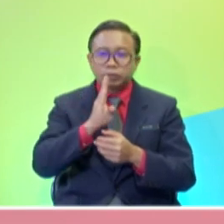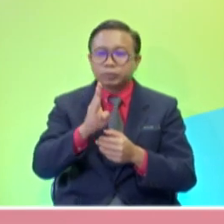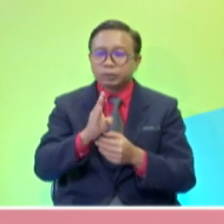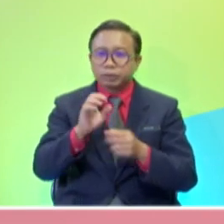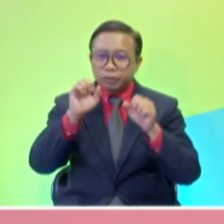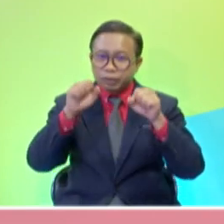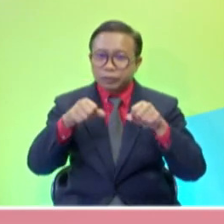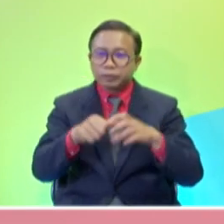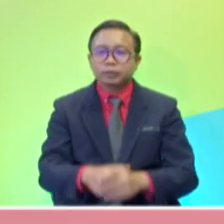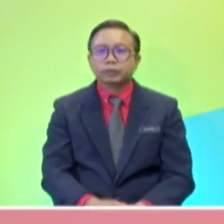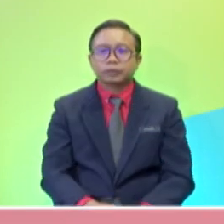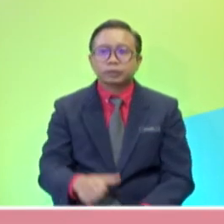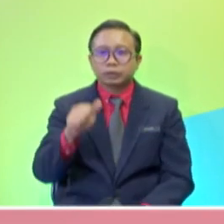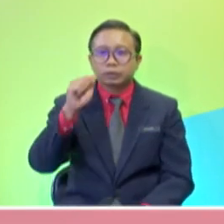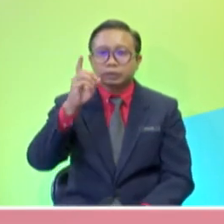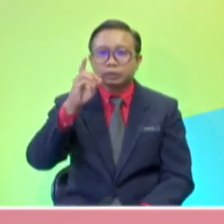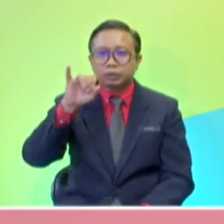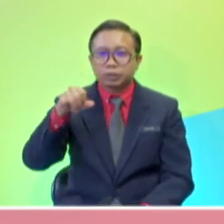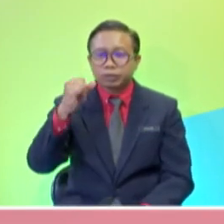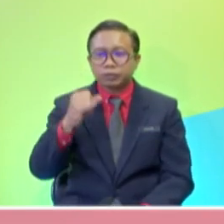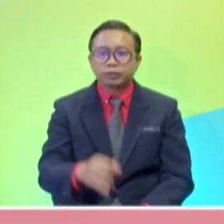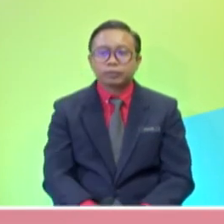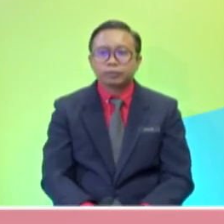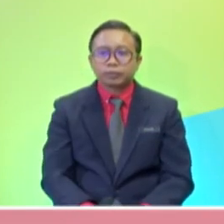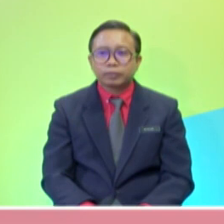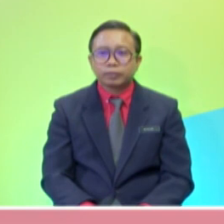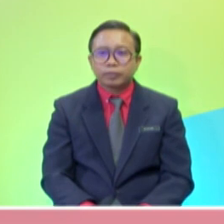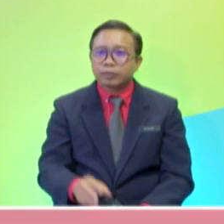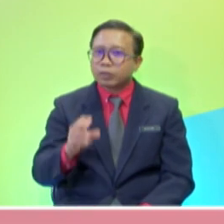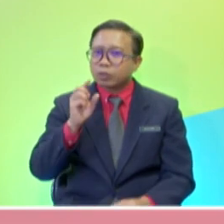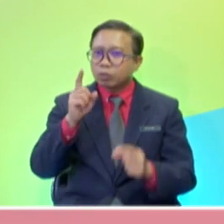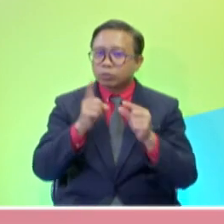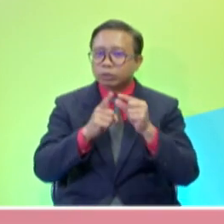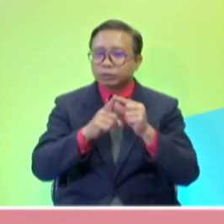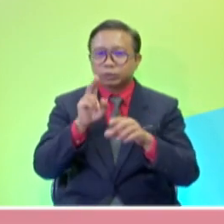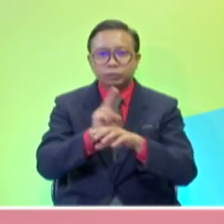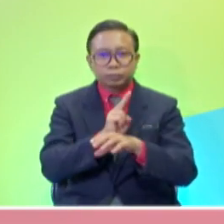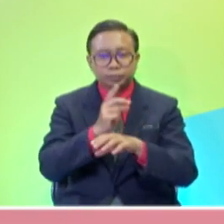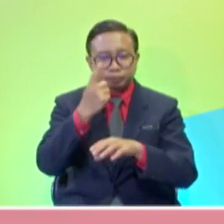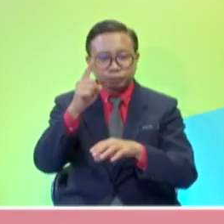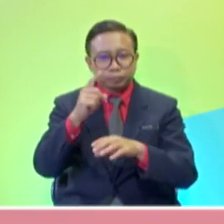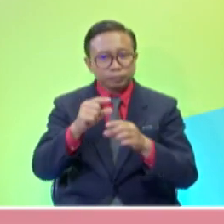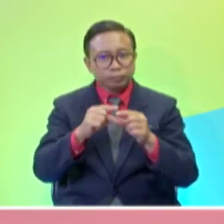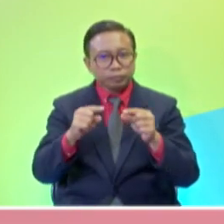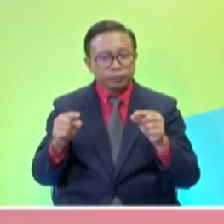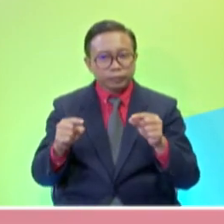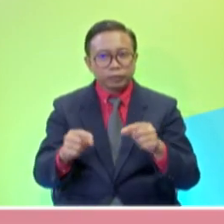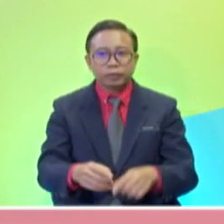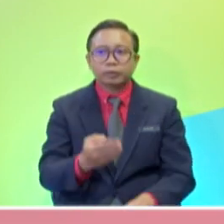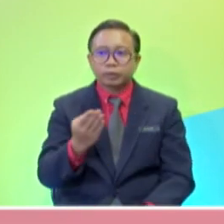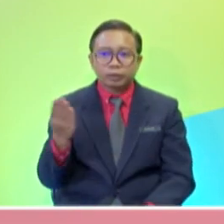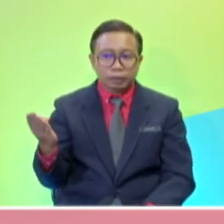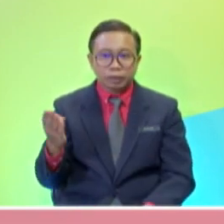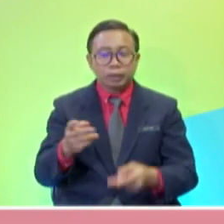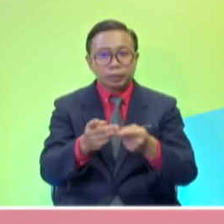with are adjectives. Adjectives are words that we use to describe things,